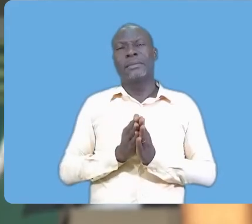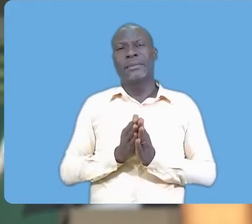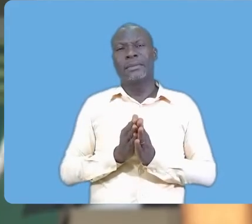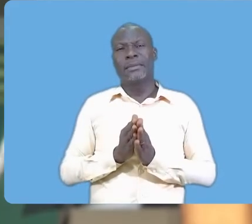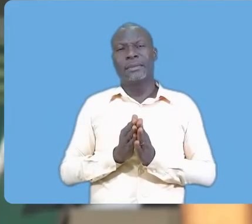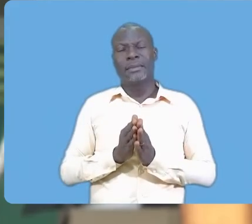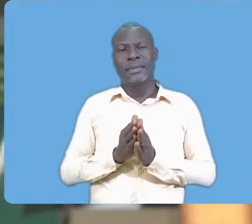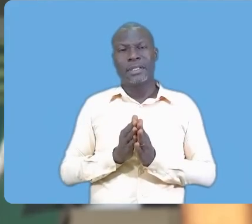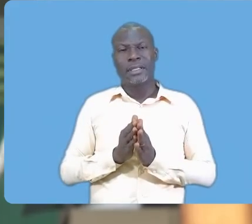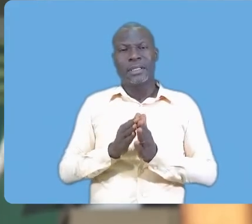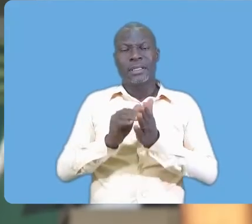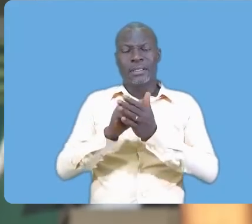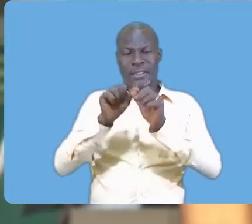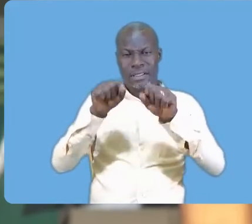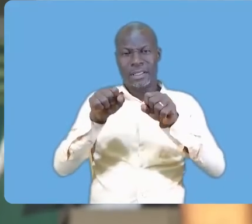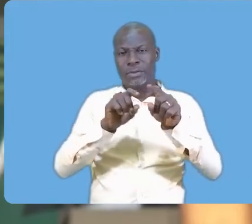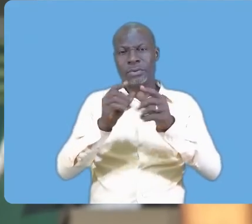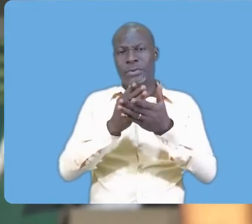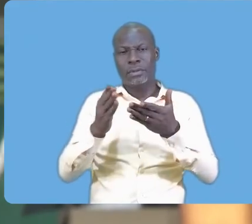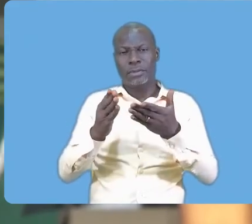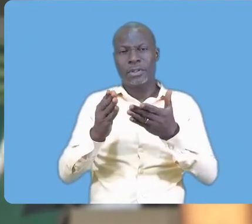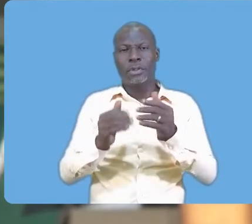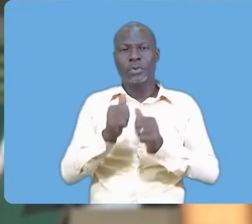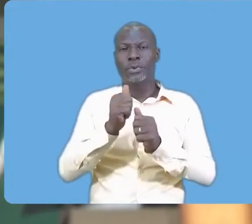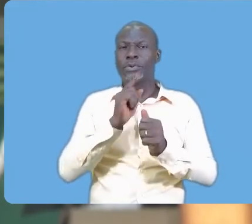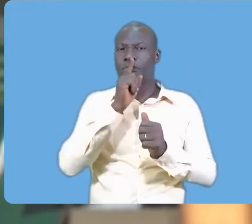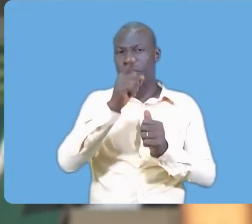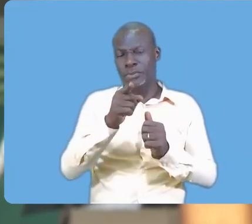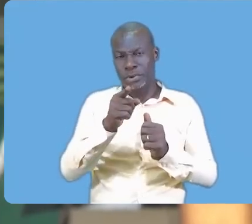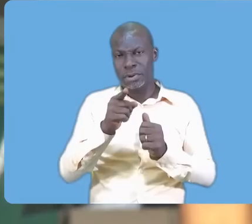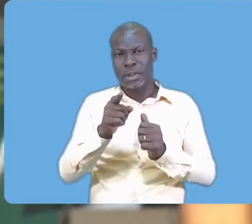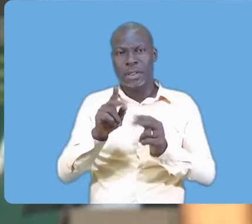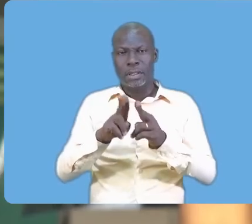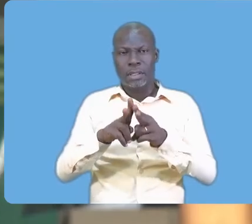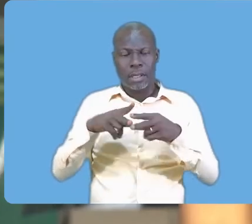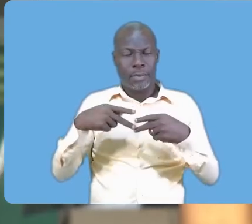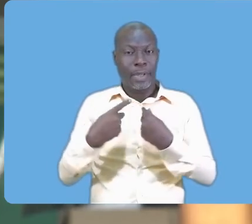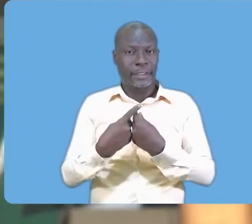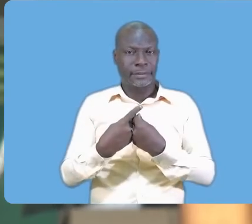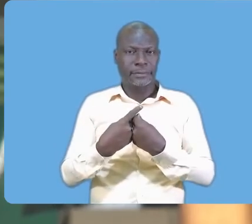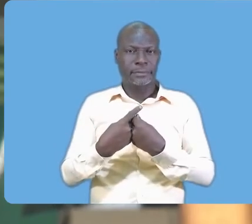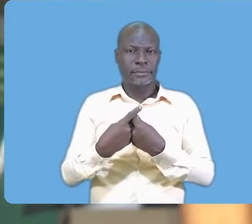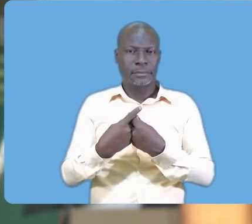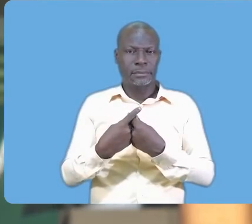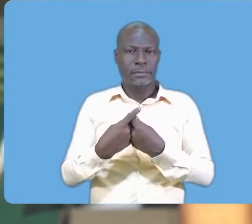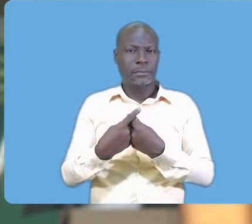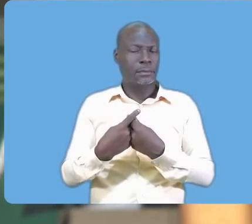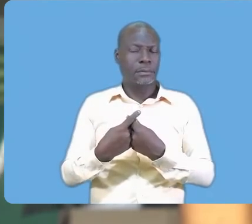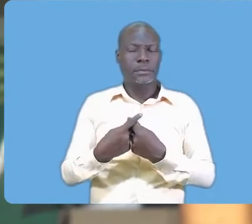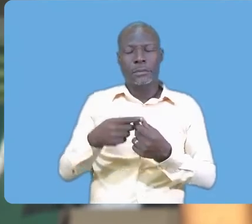bisa questions, papa. Questions ya a yano cre. Questions ya any partisan in nature. Ready, I go